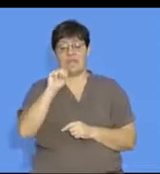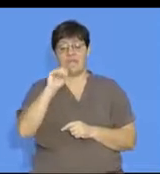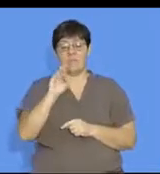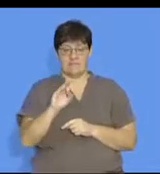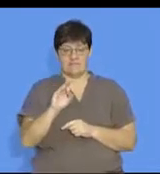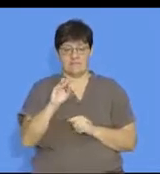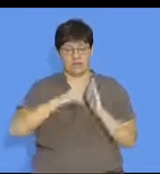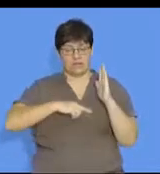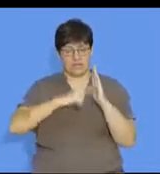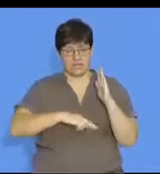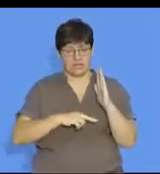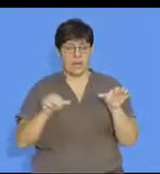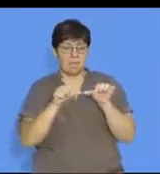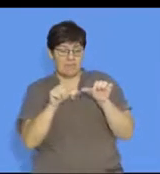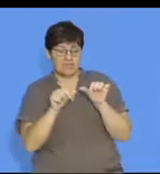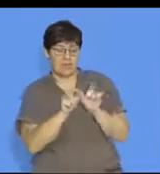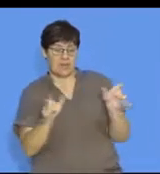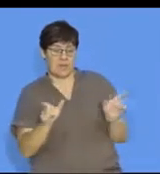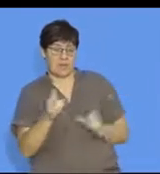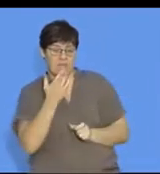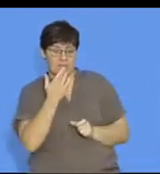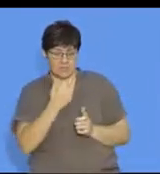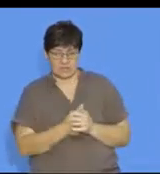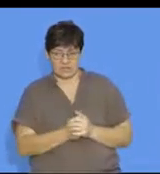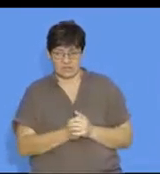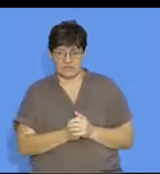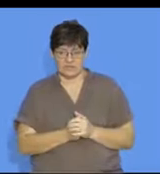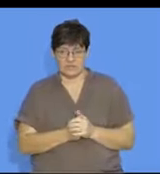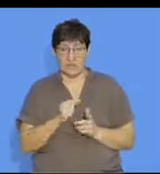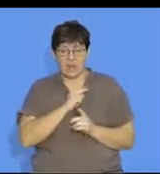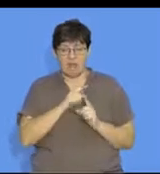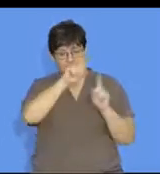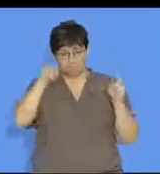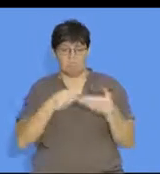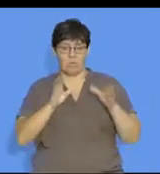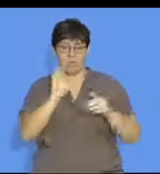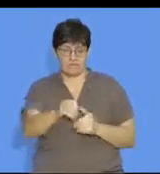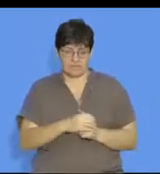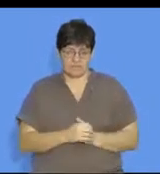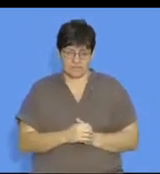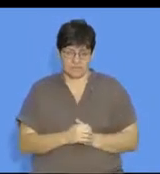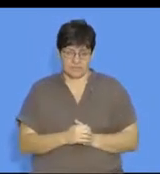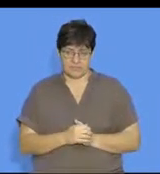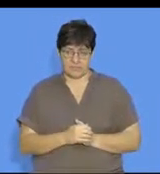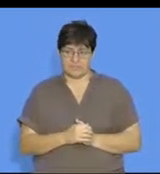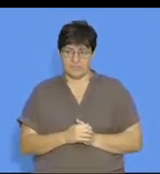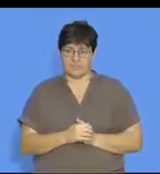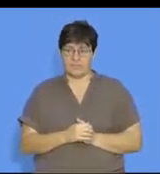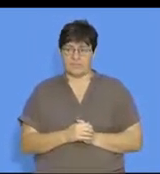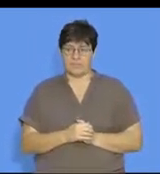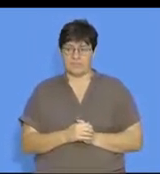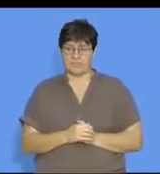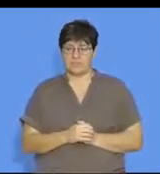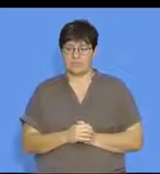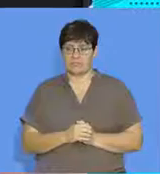then the EMF reading is the one that is measured across the battery while the circuit is open. Right,